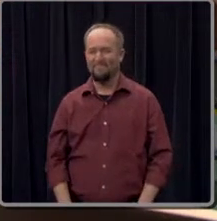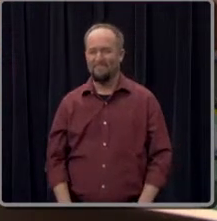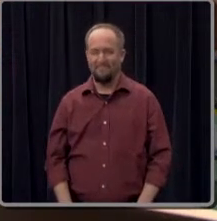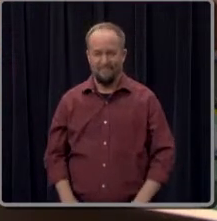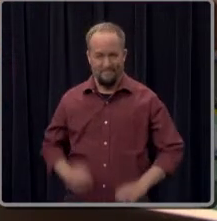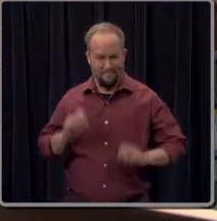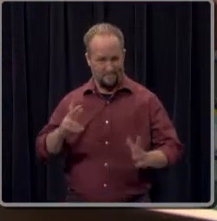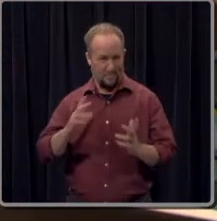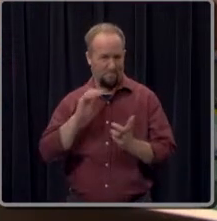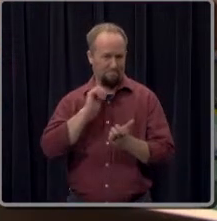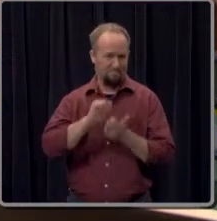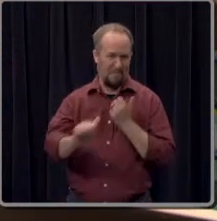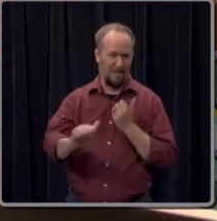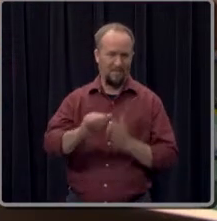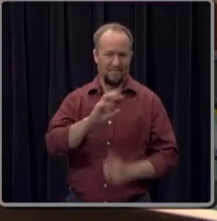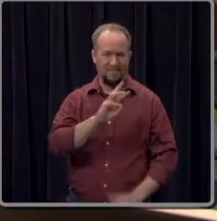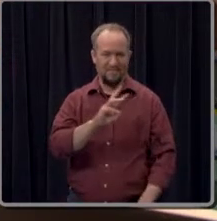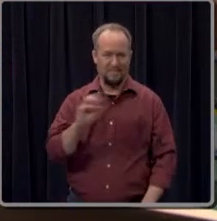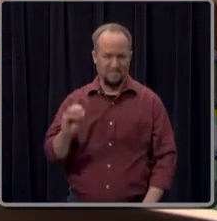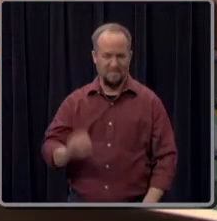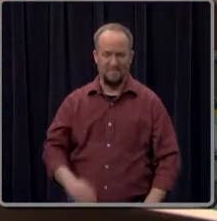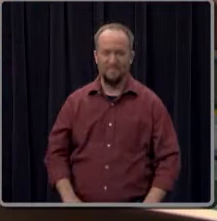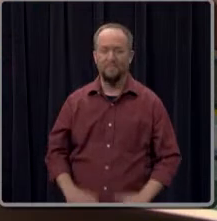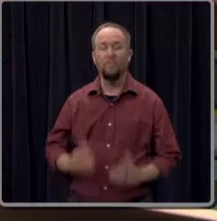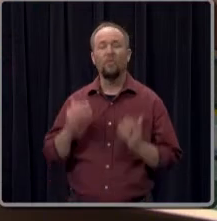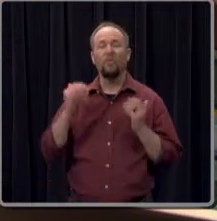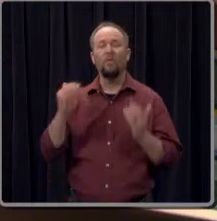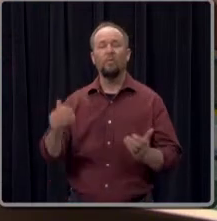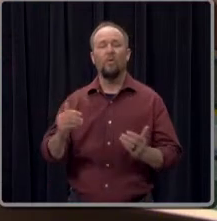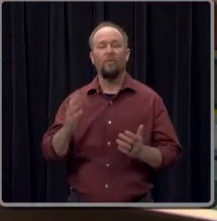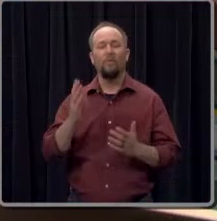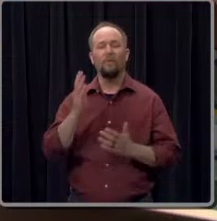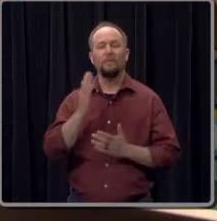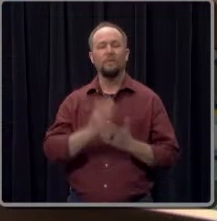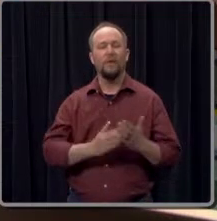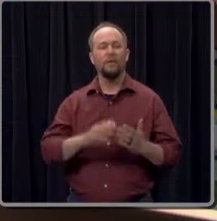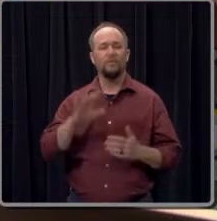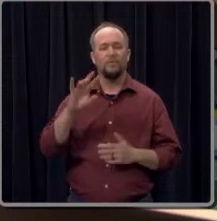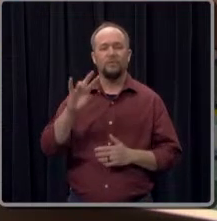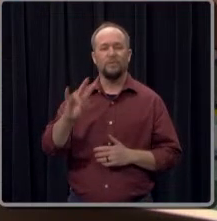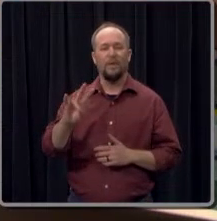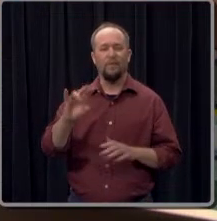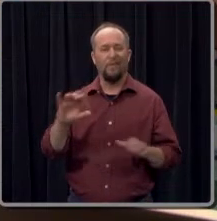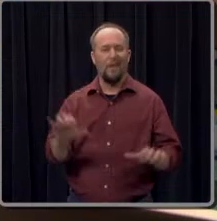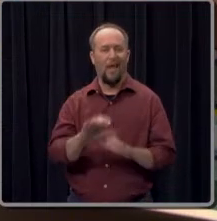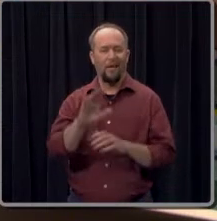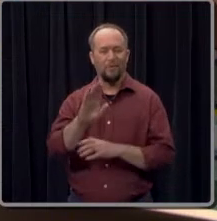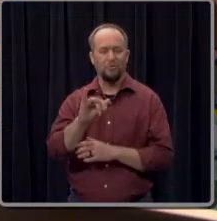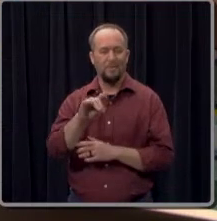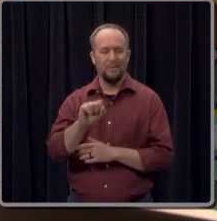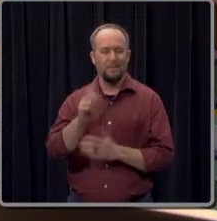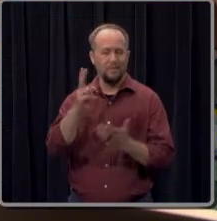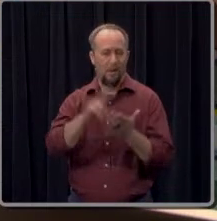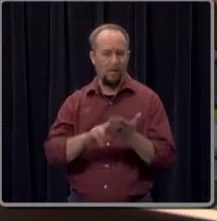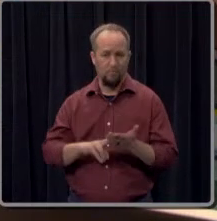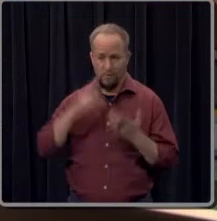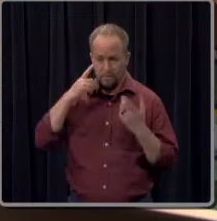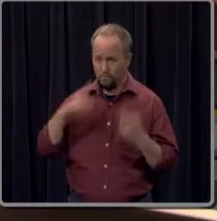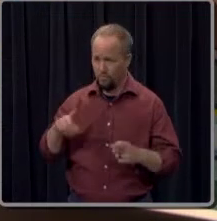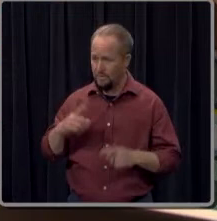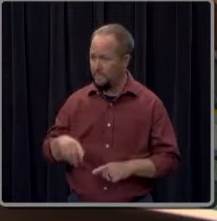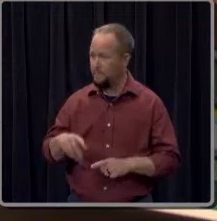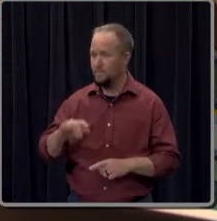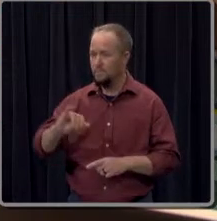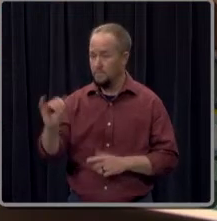Okay, motion passes 6-0. Moving on to Section 7, action bids, contracts, and agreements.